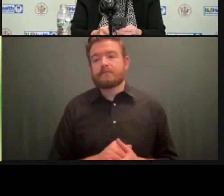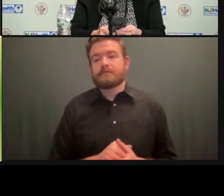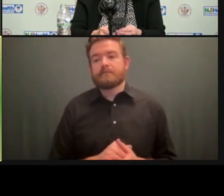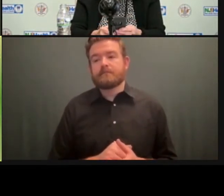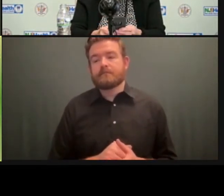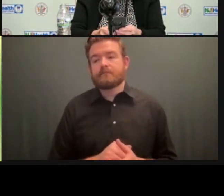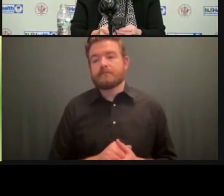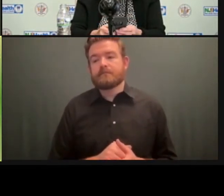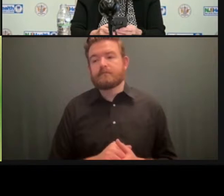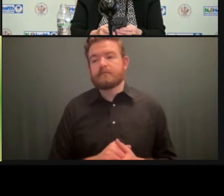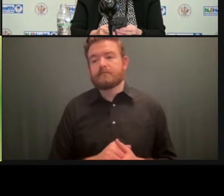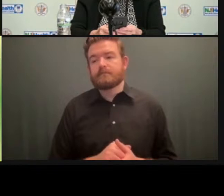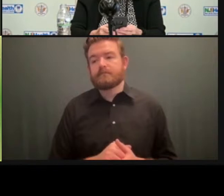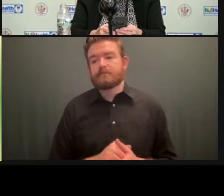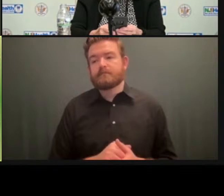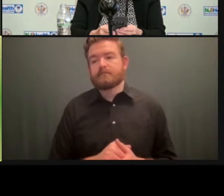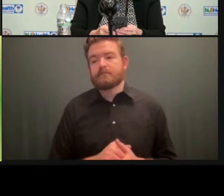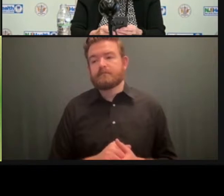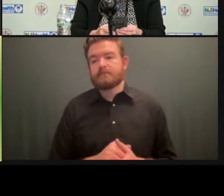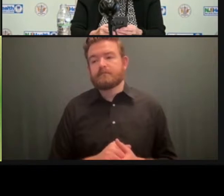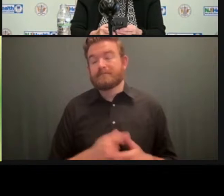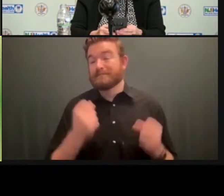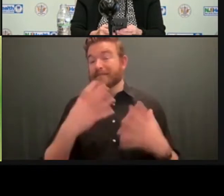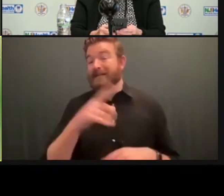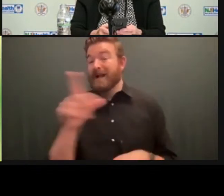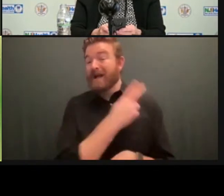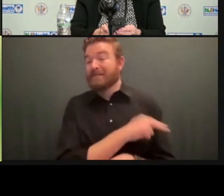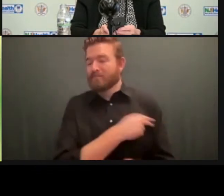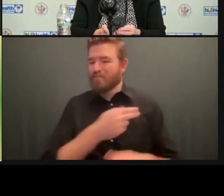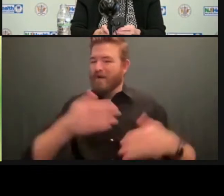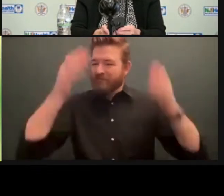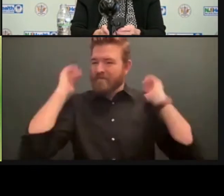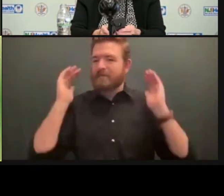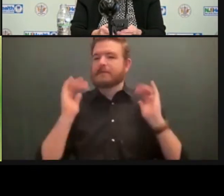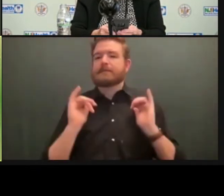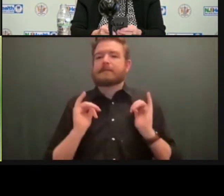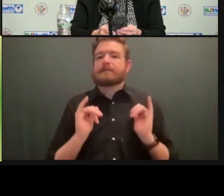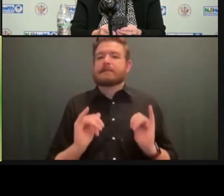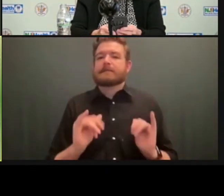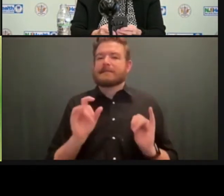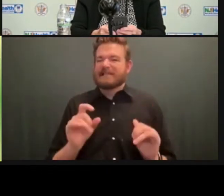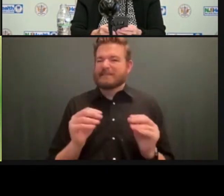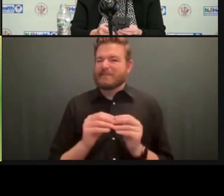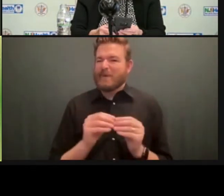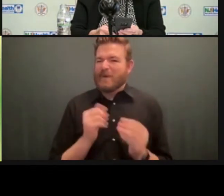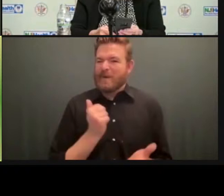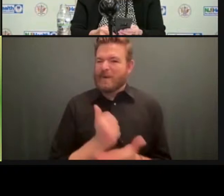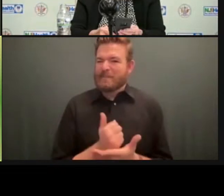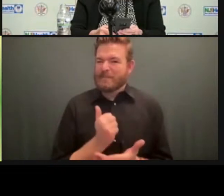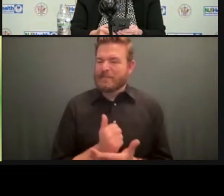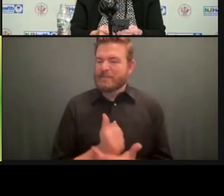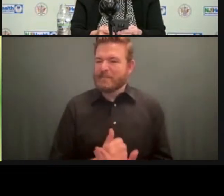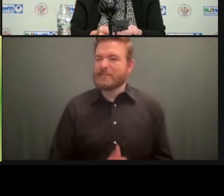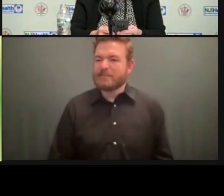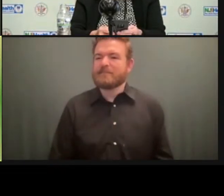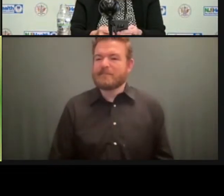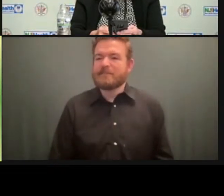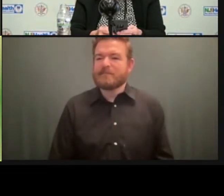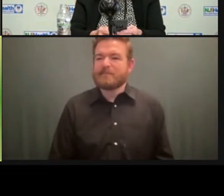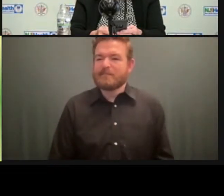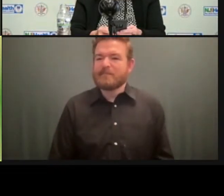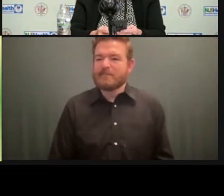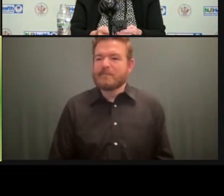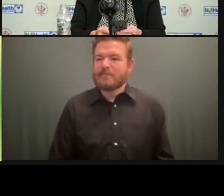that a lot of hospitals are going to be asking for that. And again, that point, to your point about building those out in the